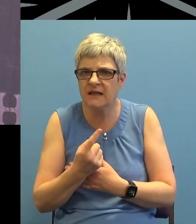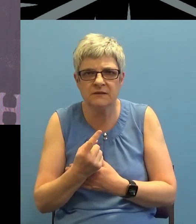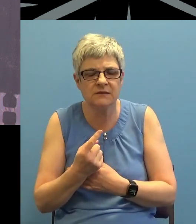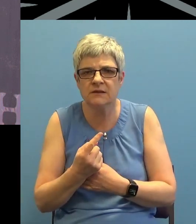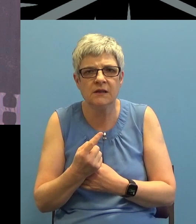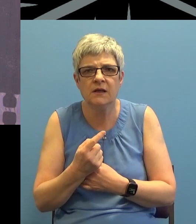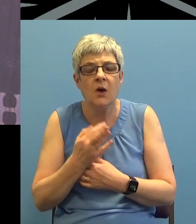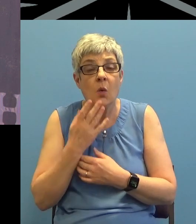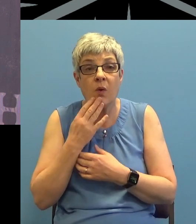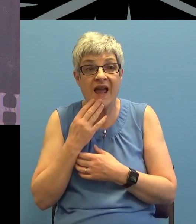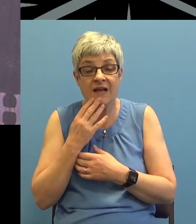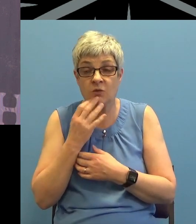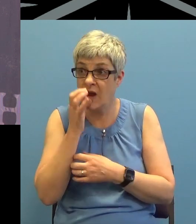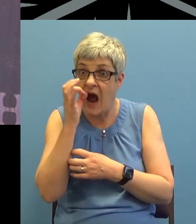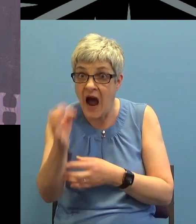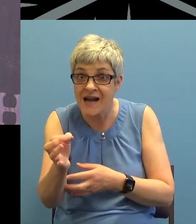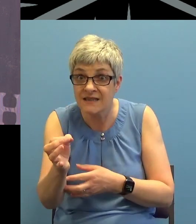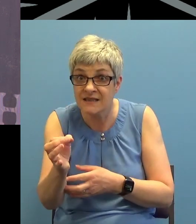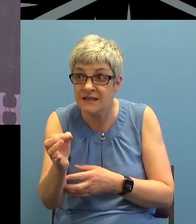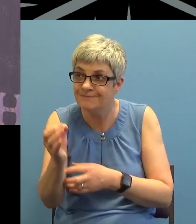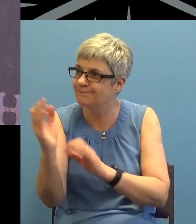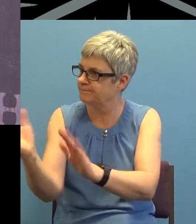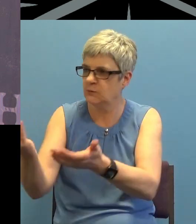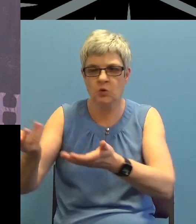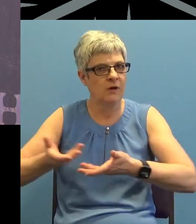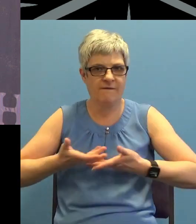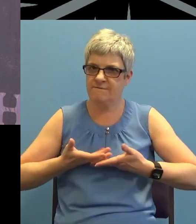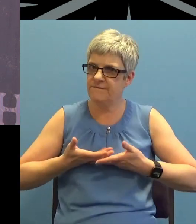When you don't provide what we have asked,